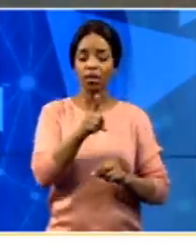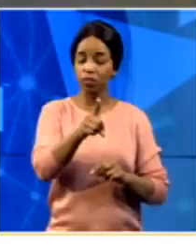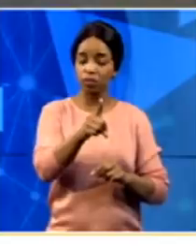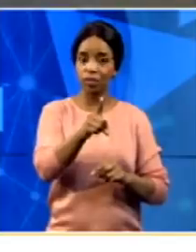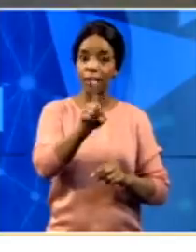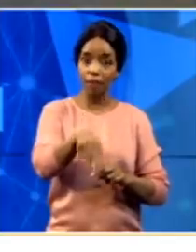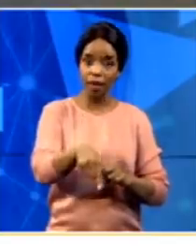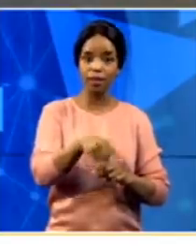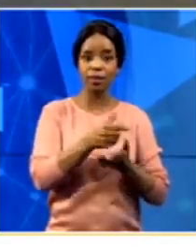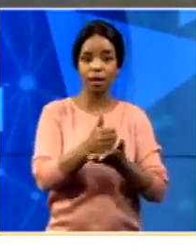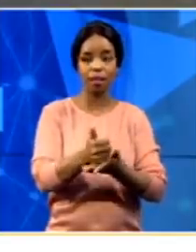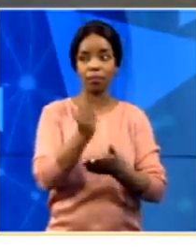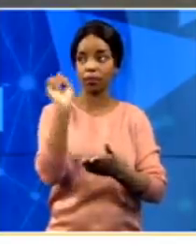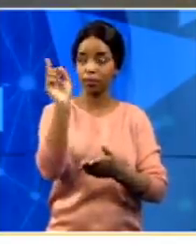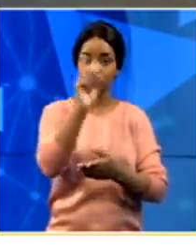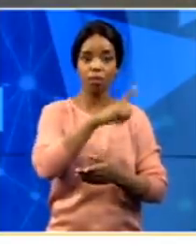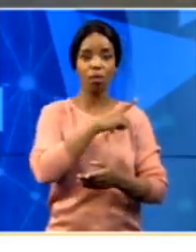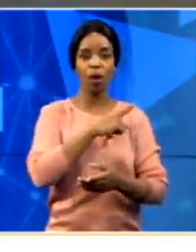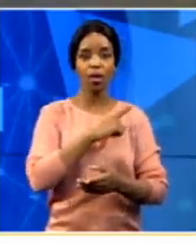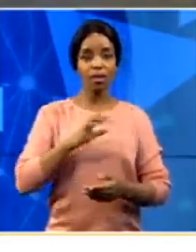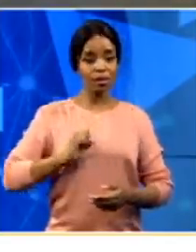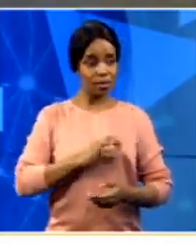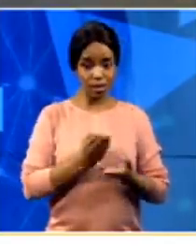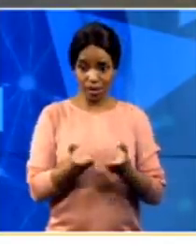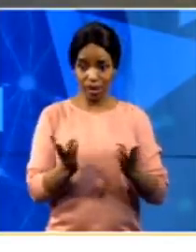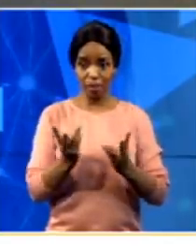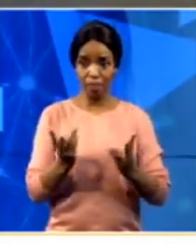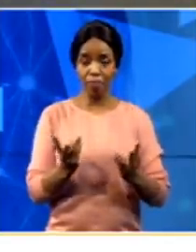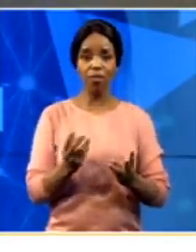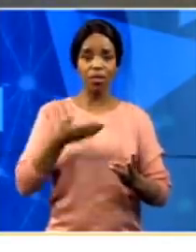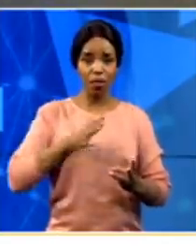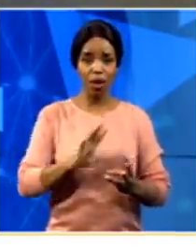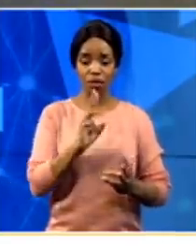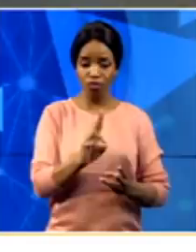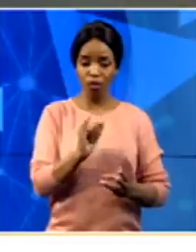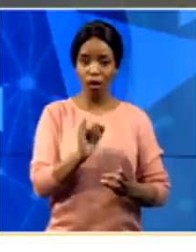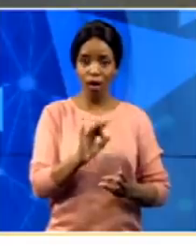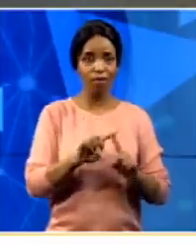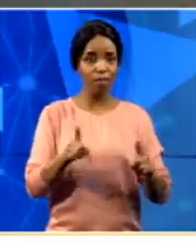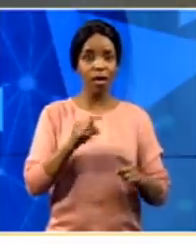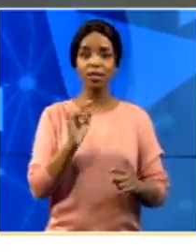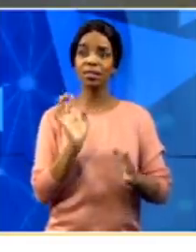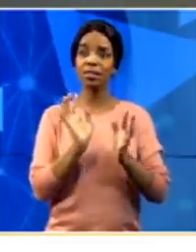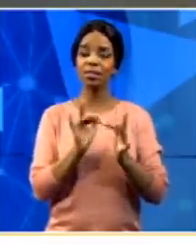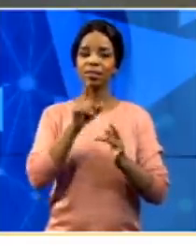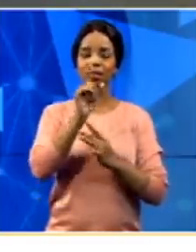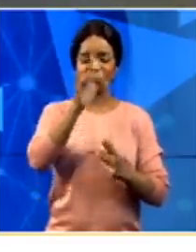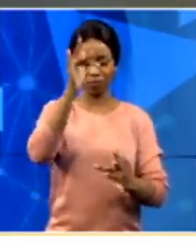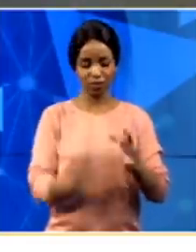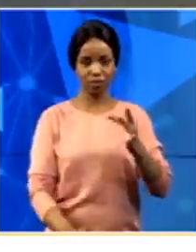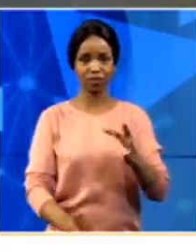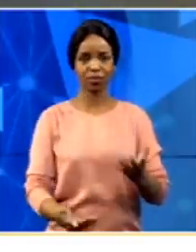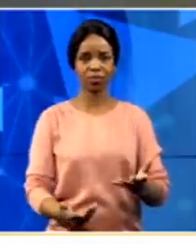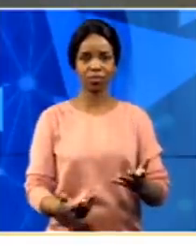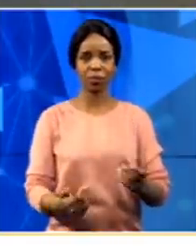help because our employees are struggling to get hold of you. However, you're saying you don't need the help. You've got this under control. Well, I don't know